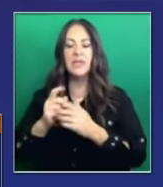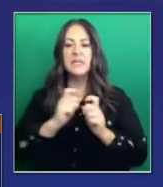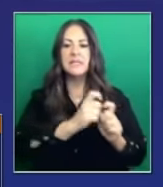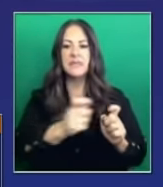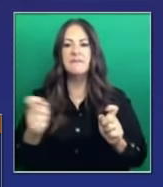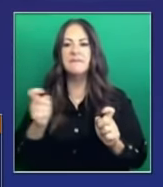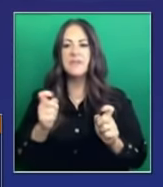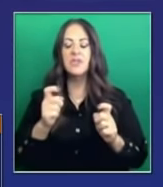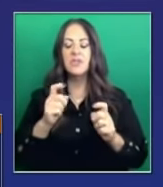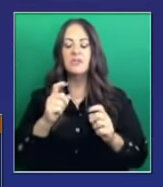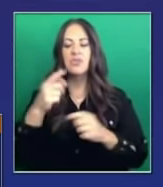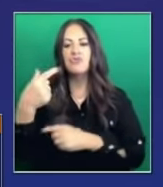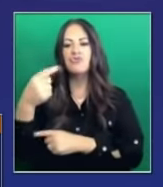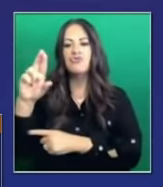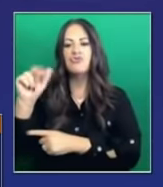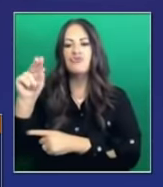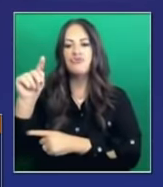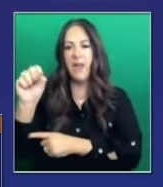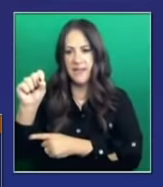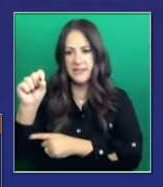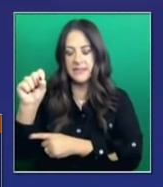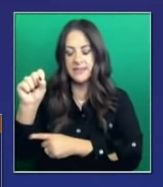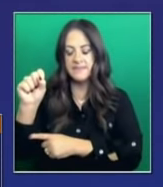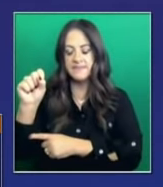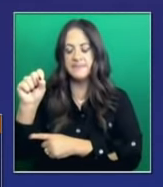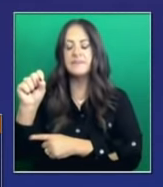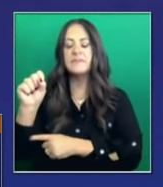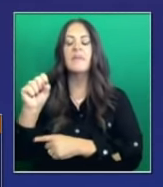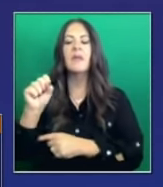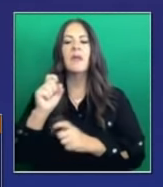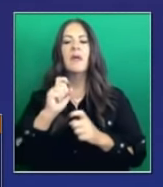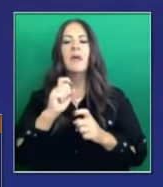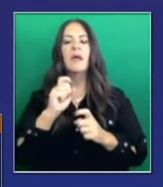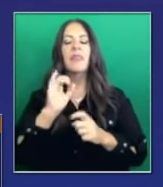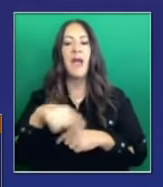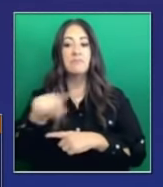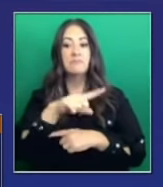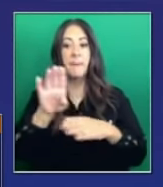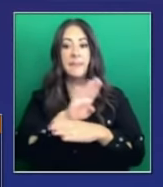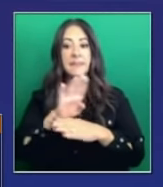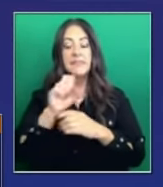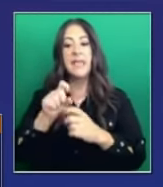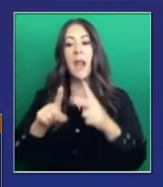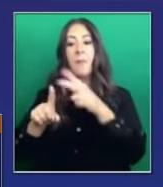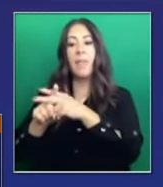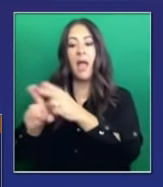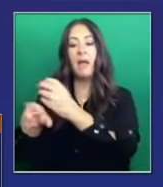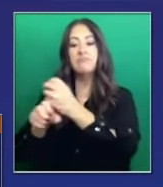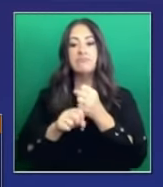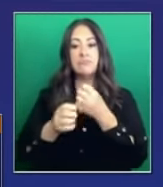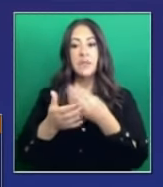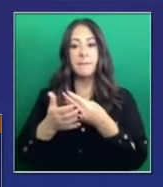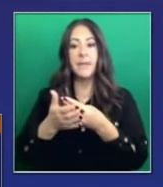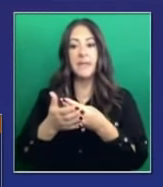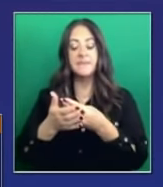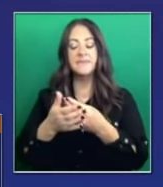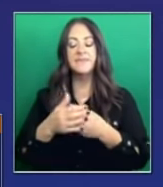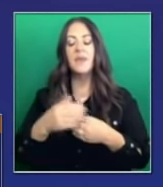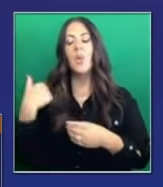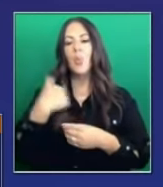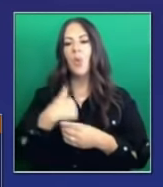This is interim grants. We're going to be extending more support in the January budget, which I'll be talking about in the next few weeks. This